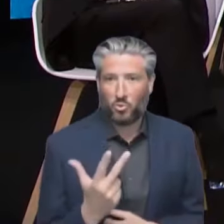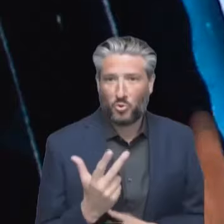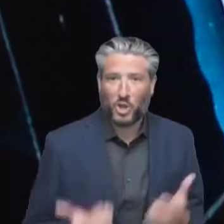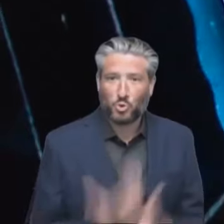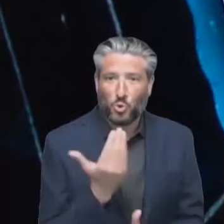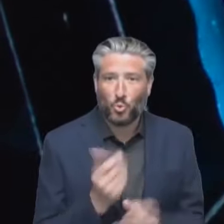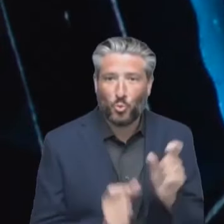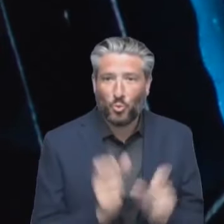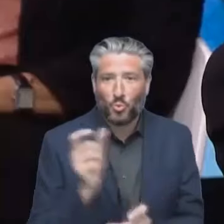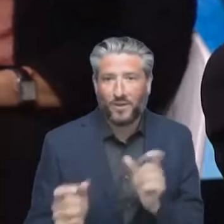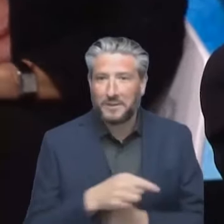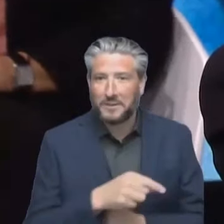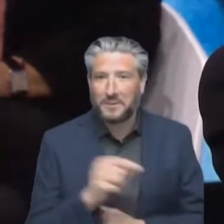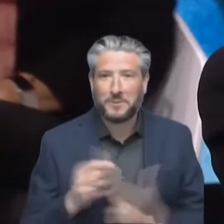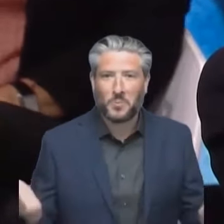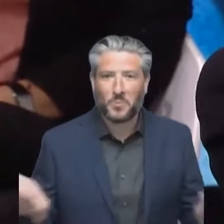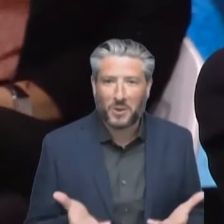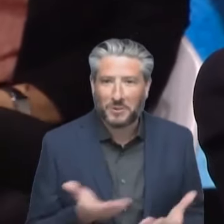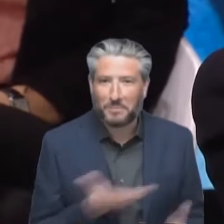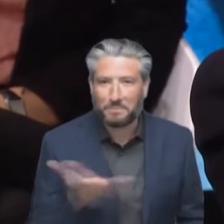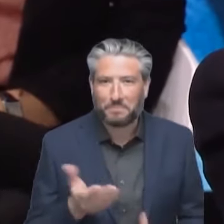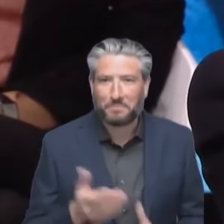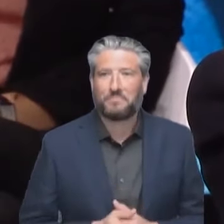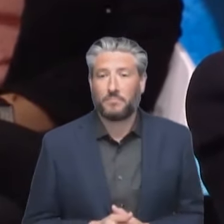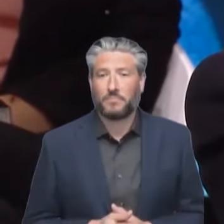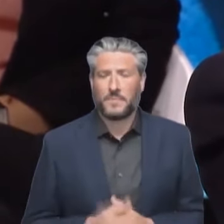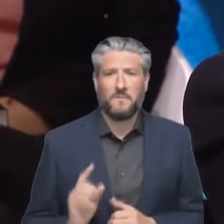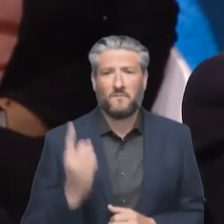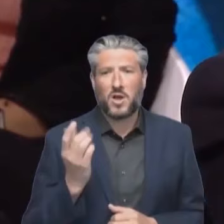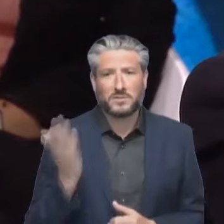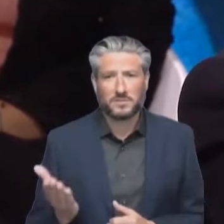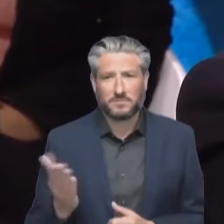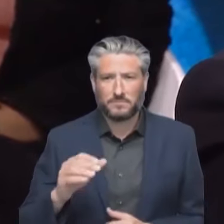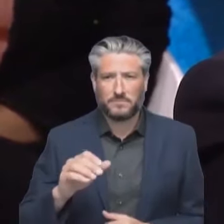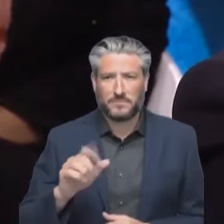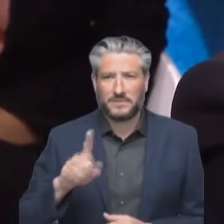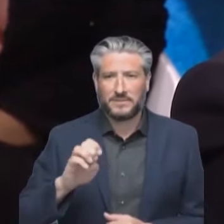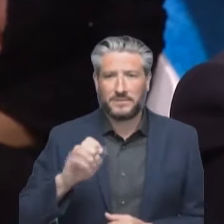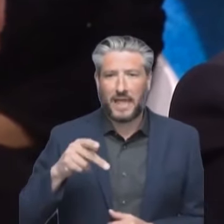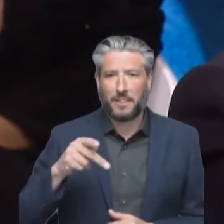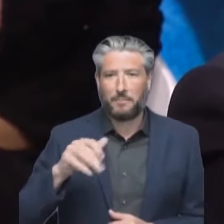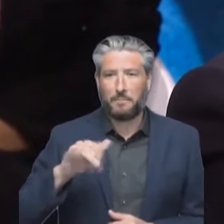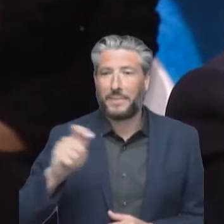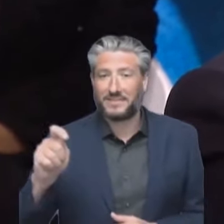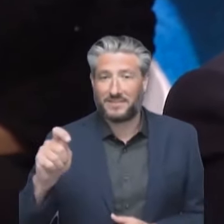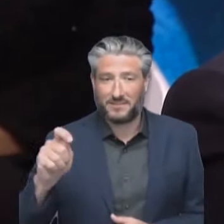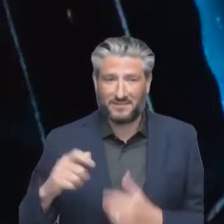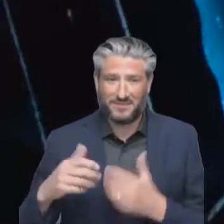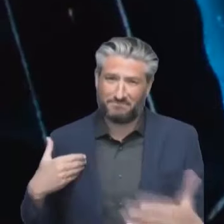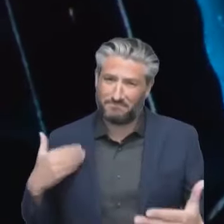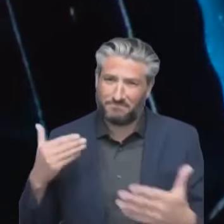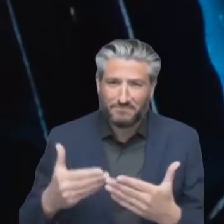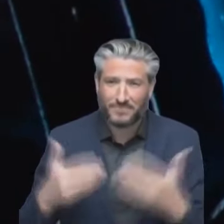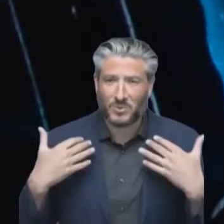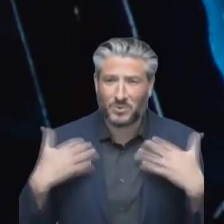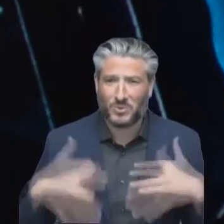board. Bernard Delpit has a long experience of financial issues, both in the public sphere and in large listed groups,